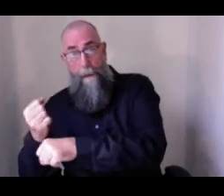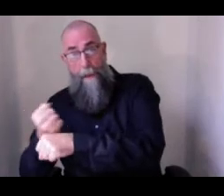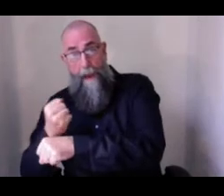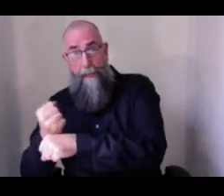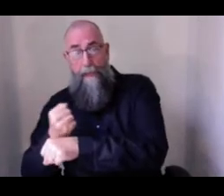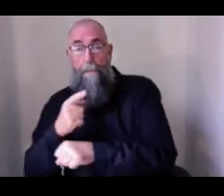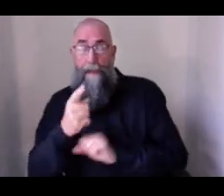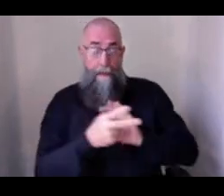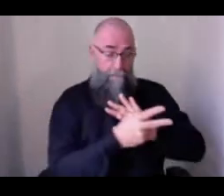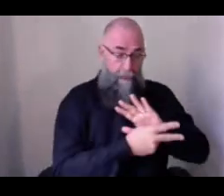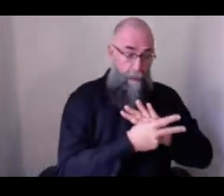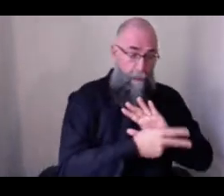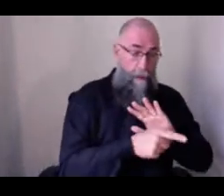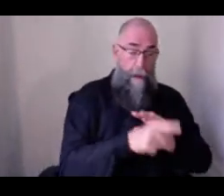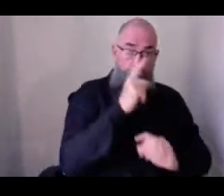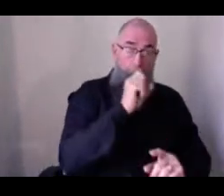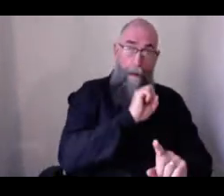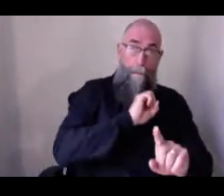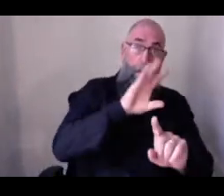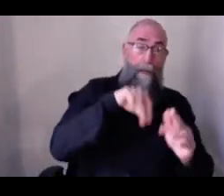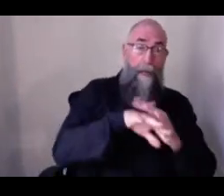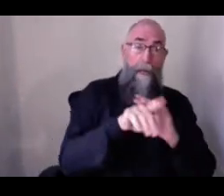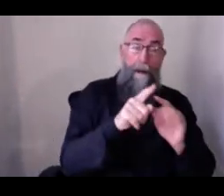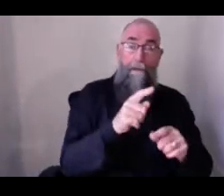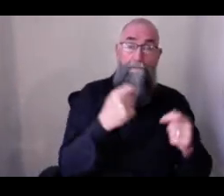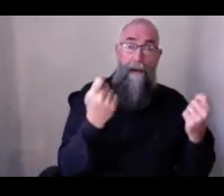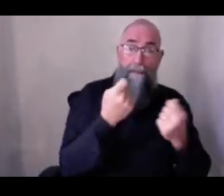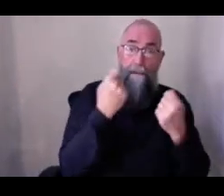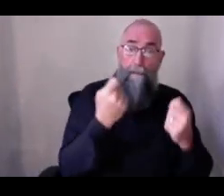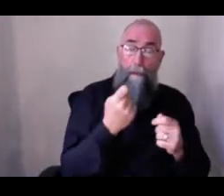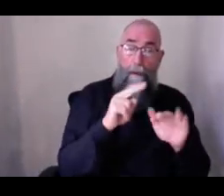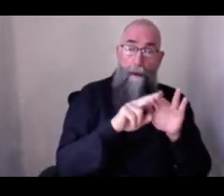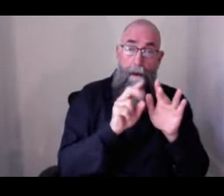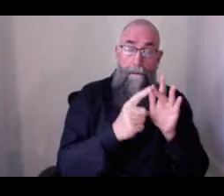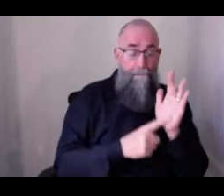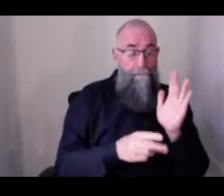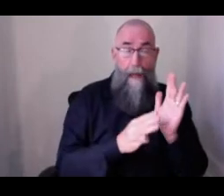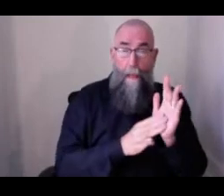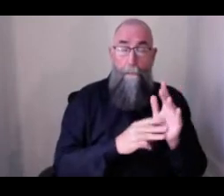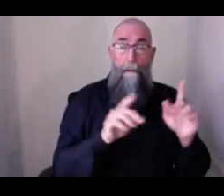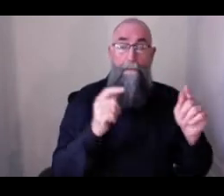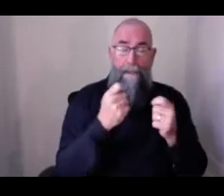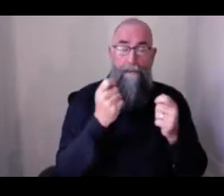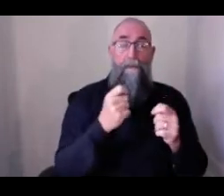be screened at a film festival, or could you go and watch it in the cinema, or